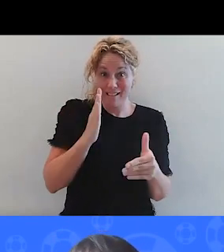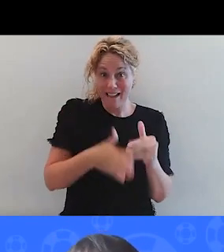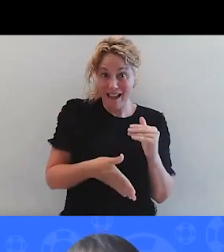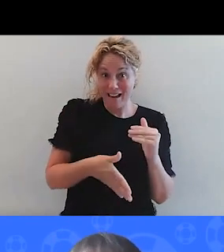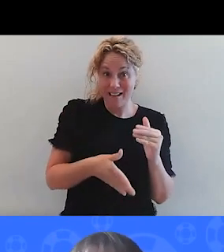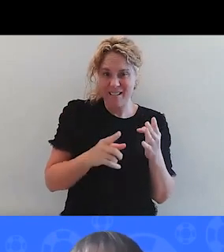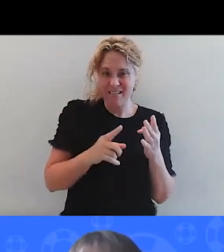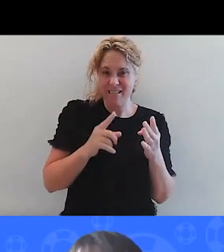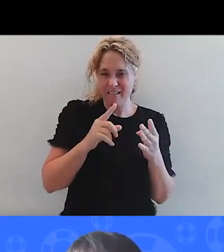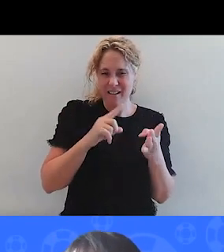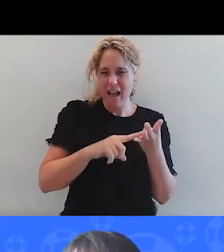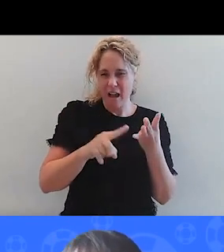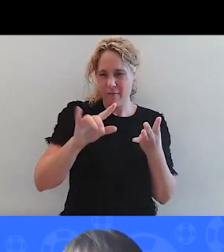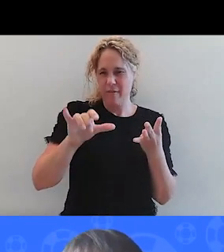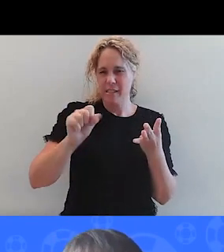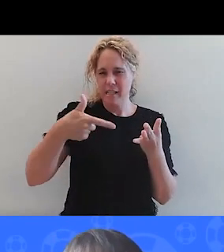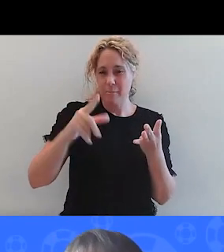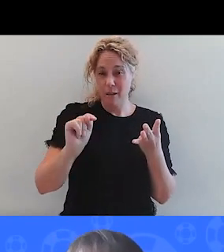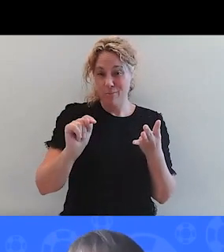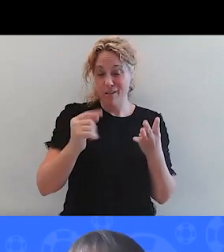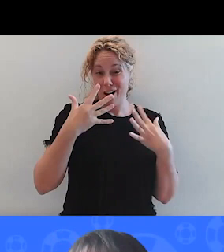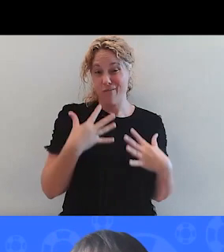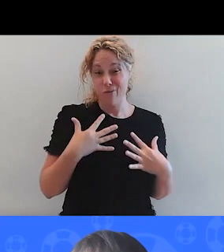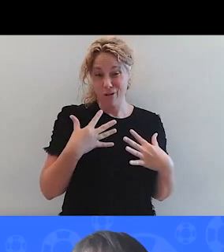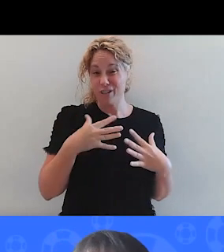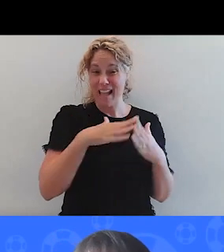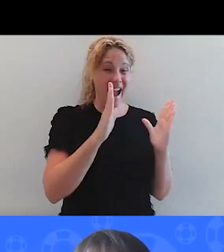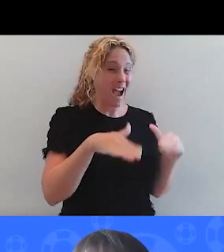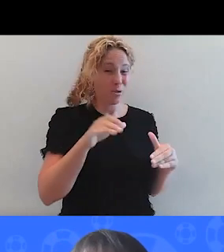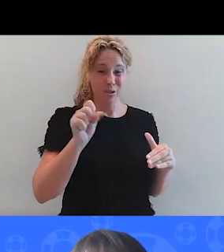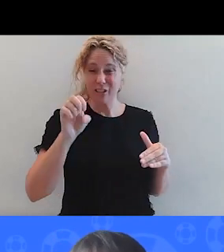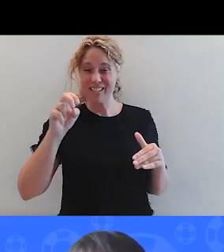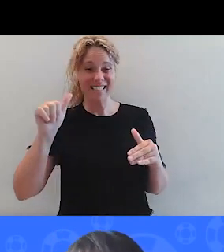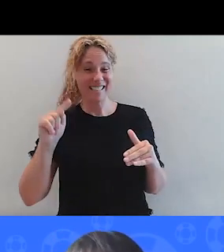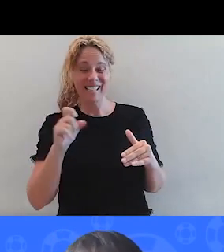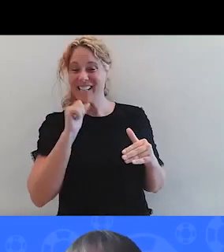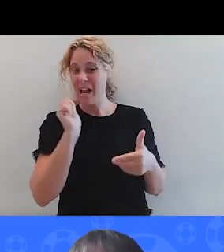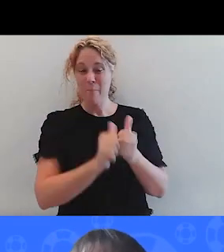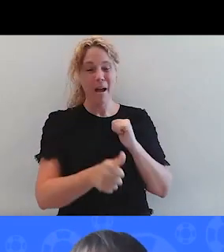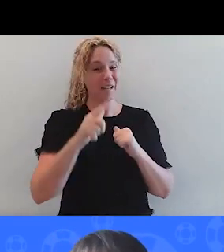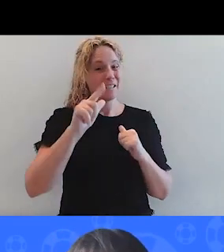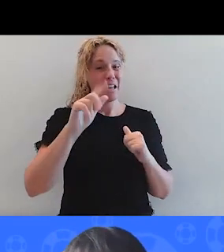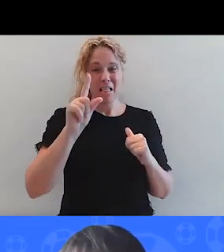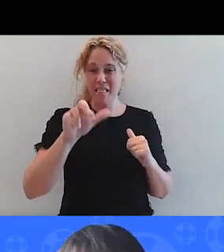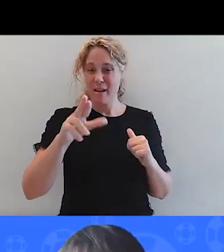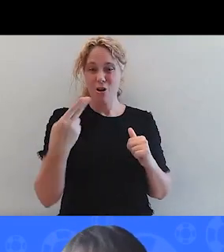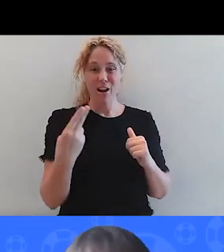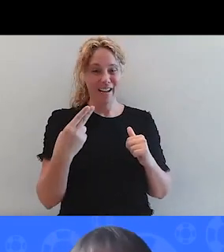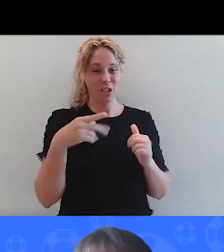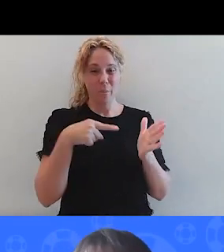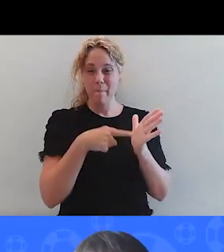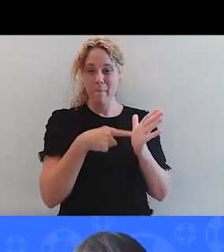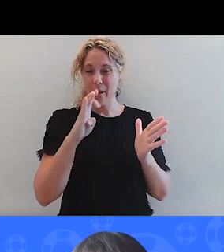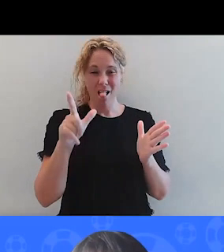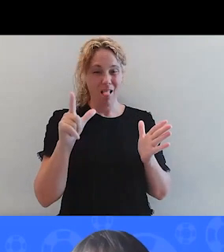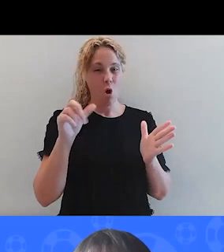end of September. And unfortunately, so far, neither the House or the Senate have passed a labor age bill, nor have they passed any of the other